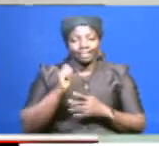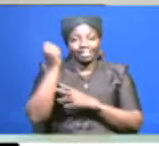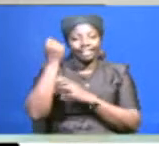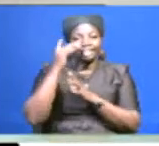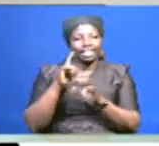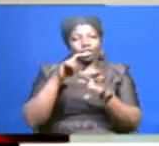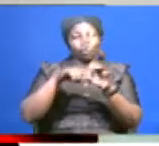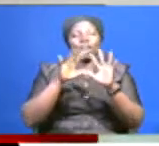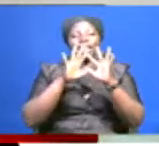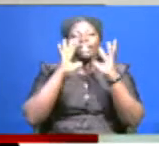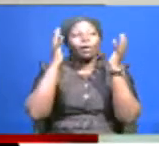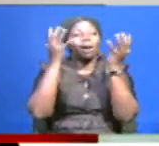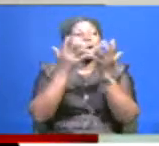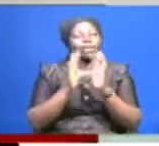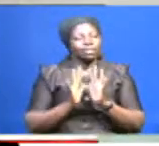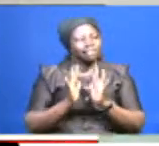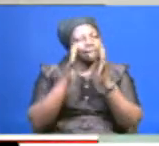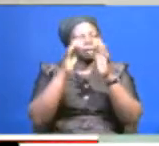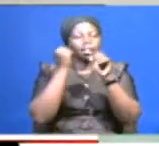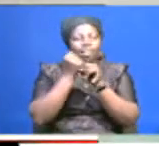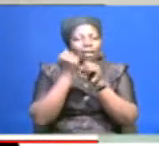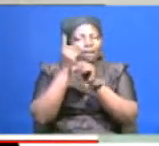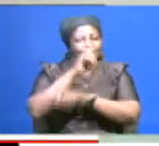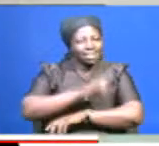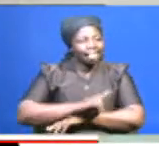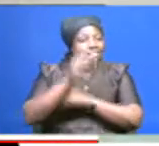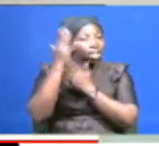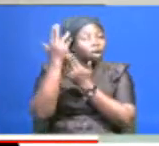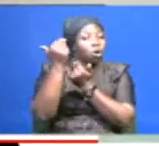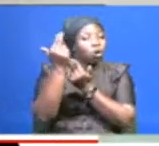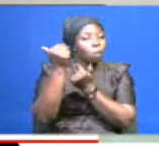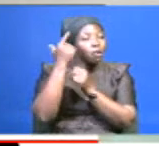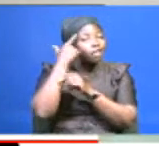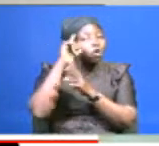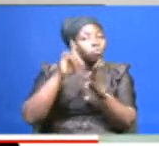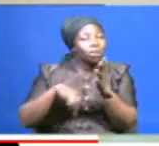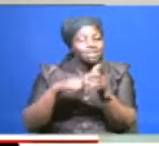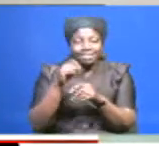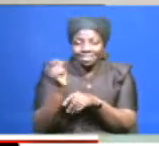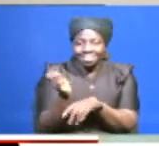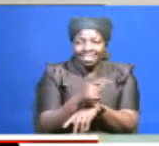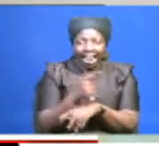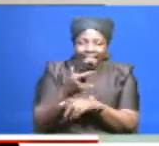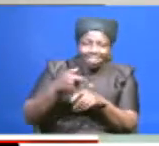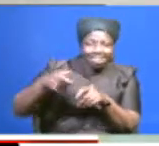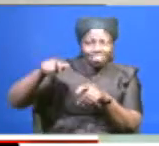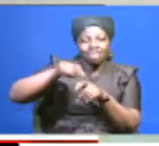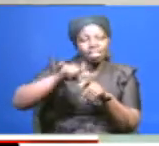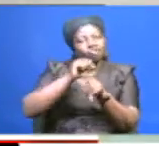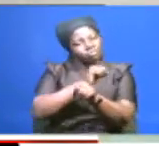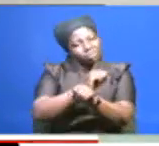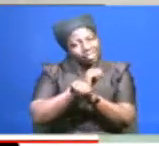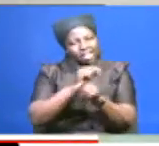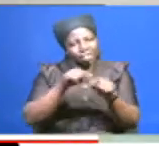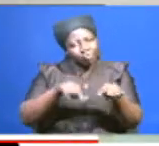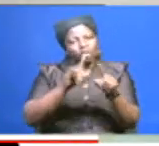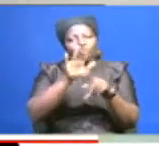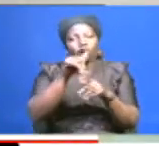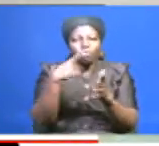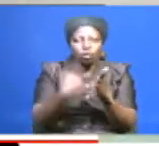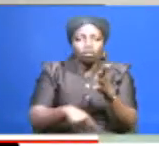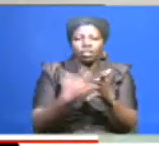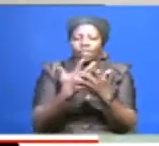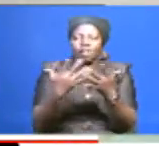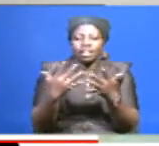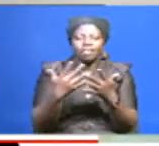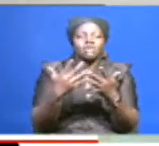in celebrating Labour Day as they hoped for an increase in the minimum wage to cushion them from inflation. Union workers led their